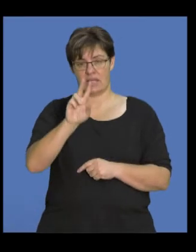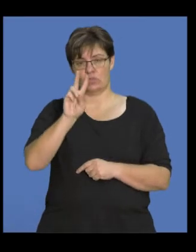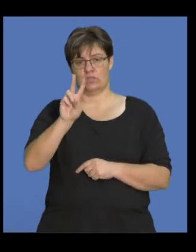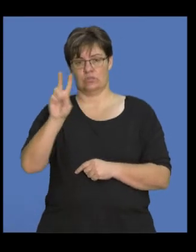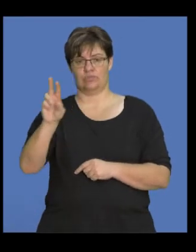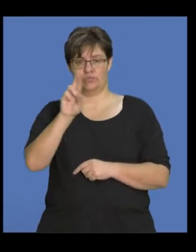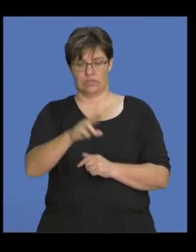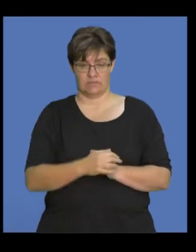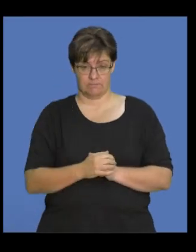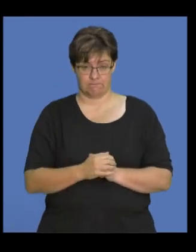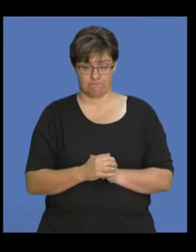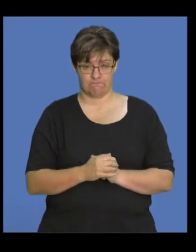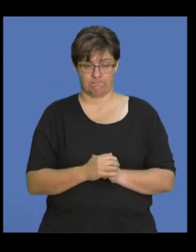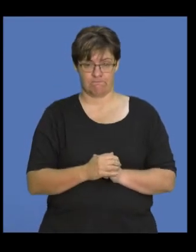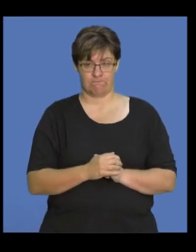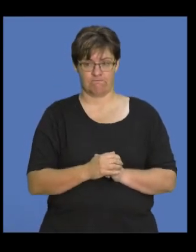912,922 rands.